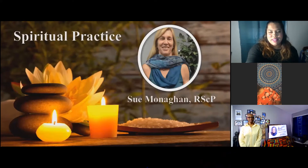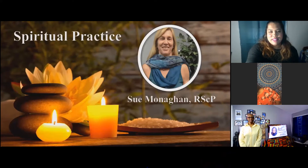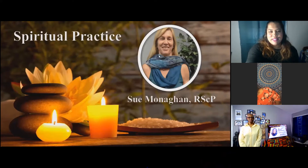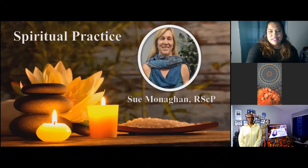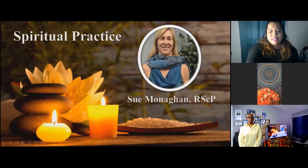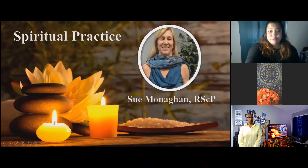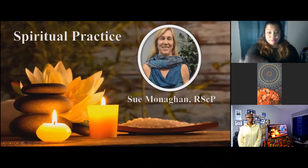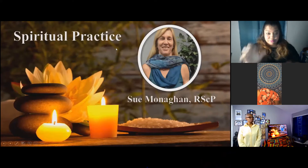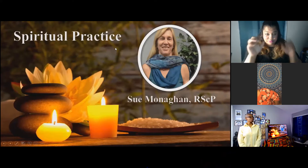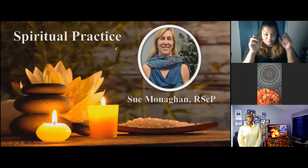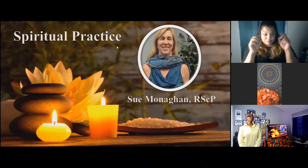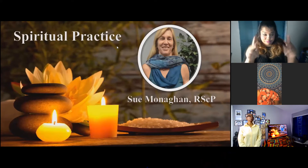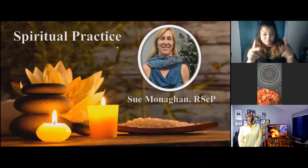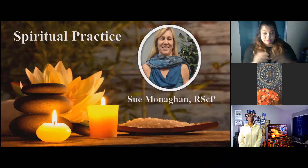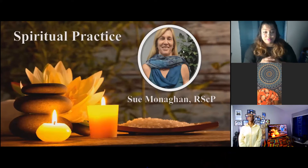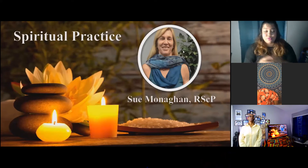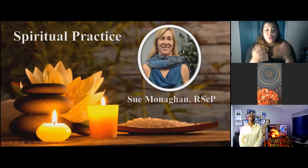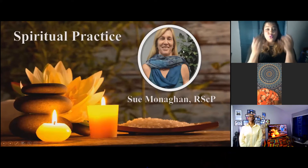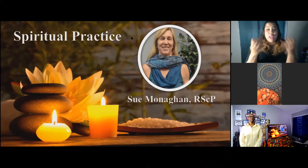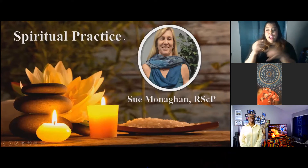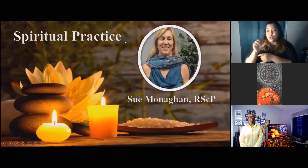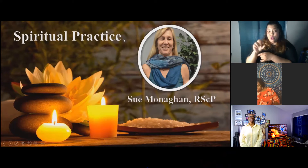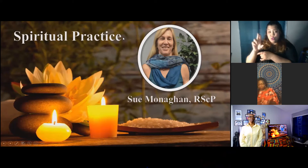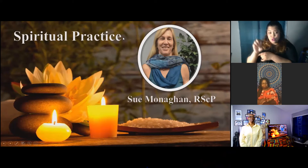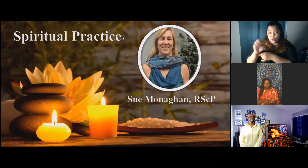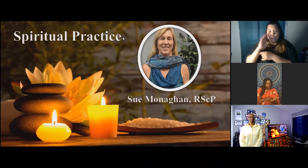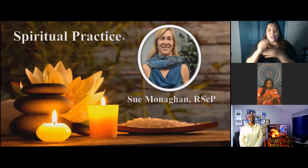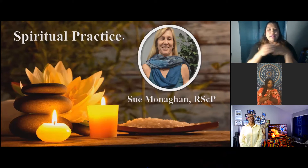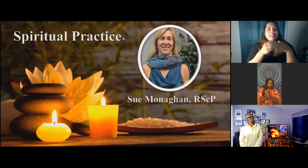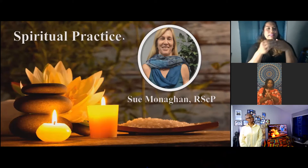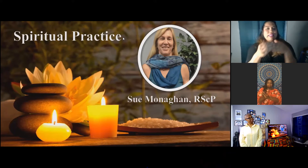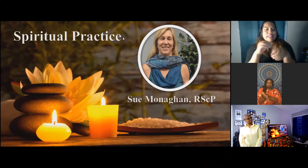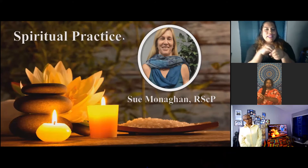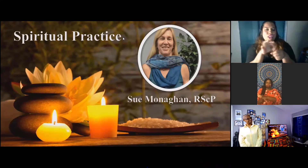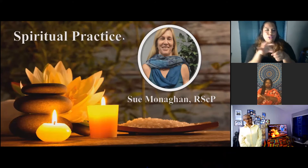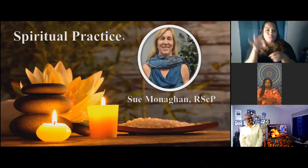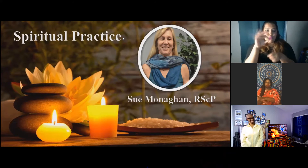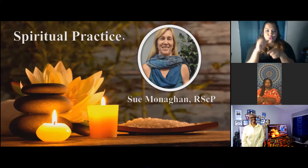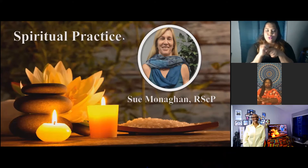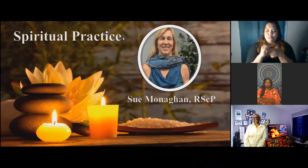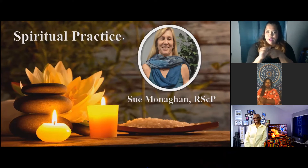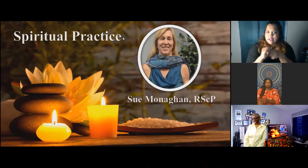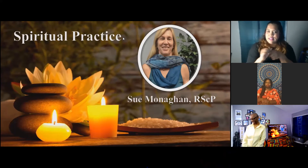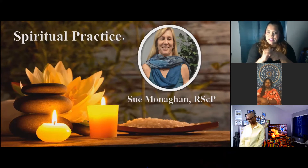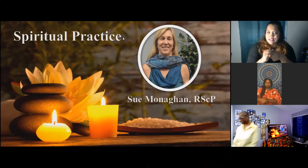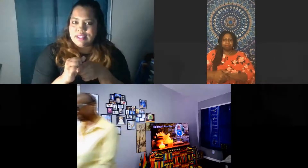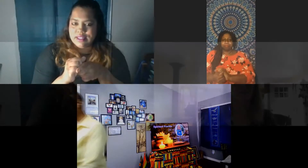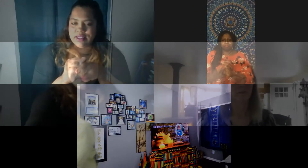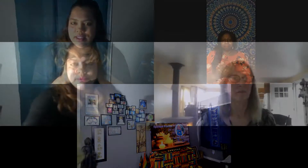All right. So, Sue will now lead us in a spiritual practice.